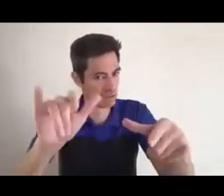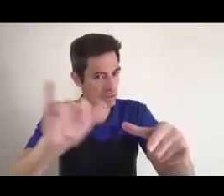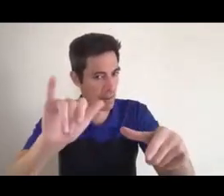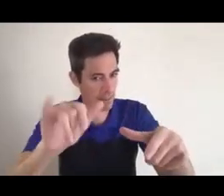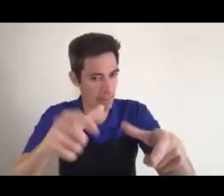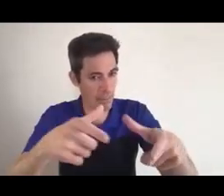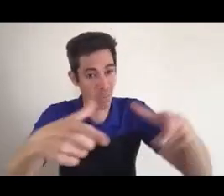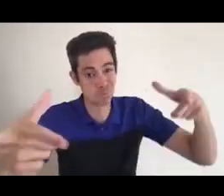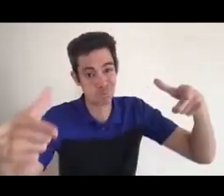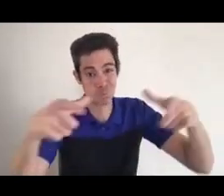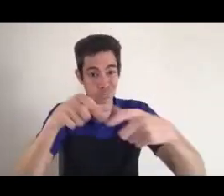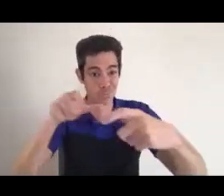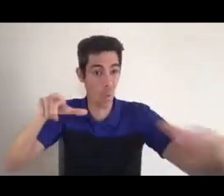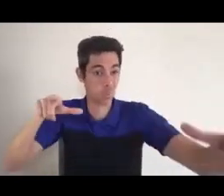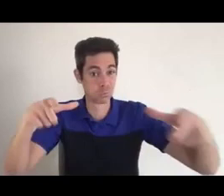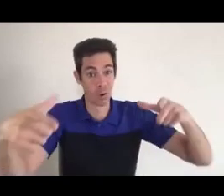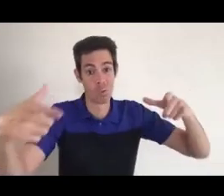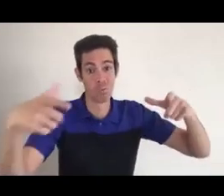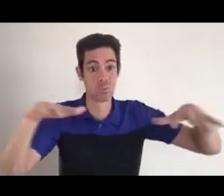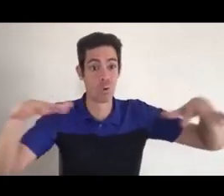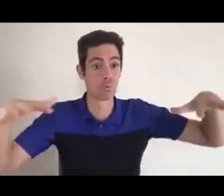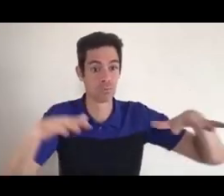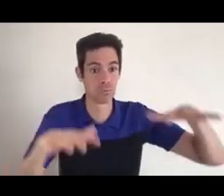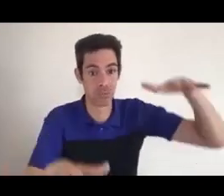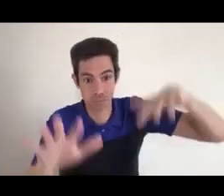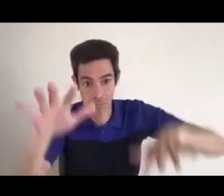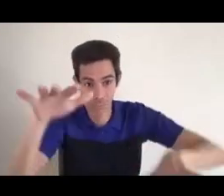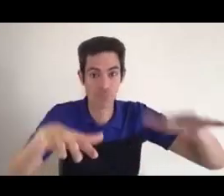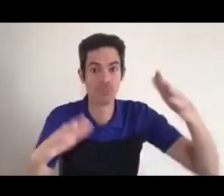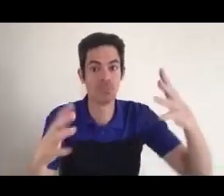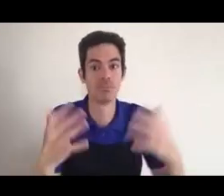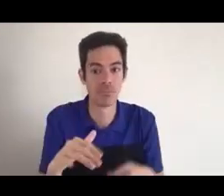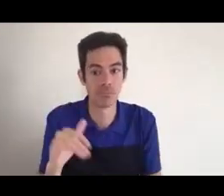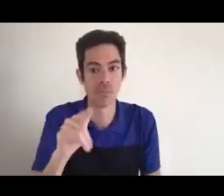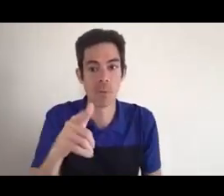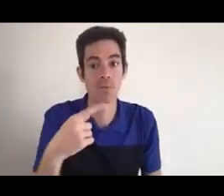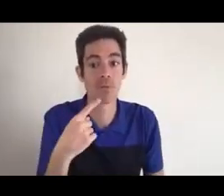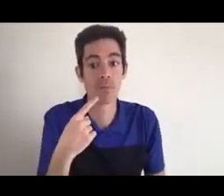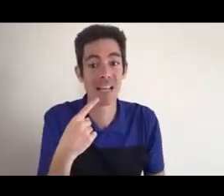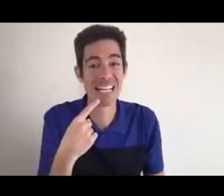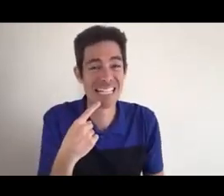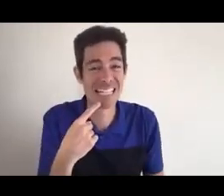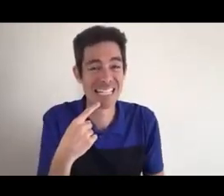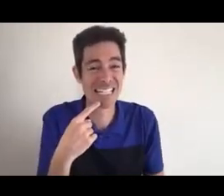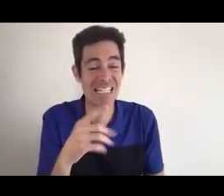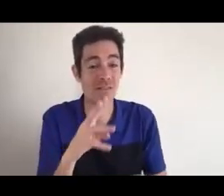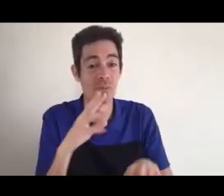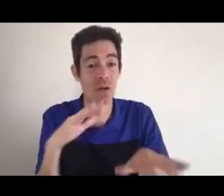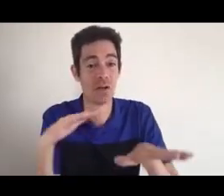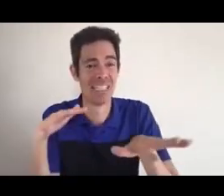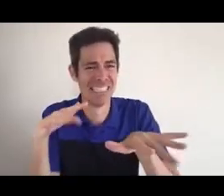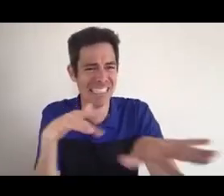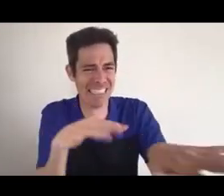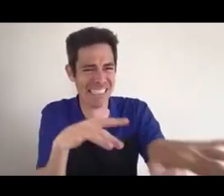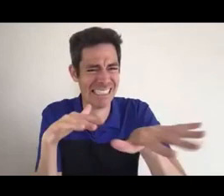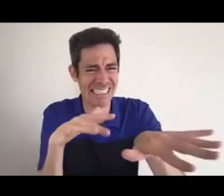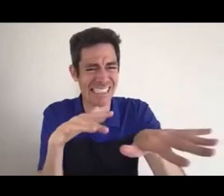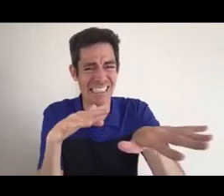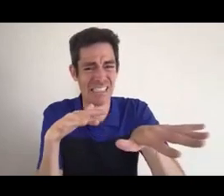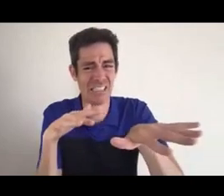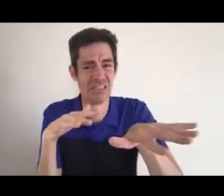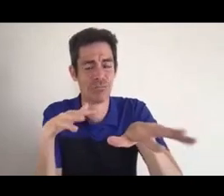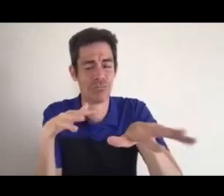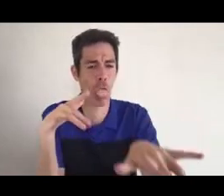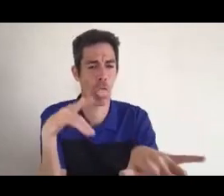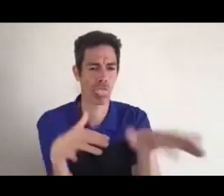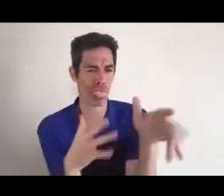show the lake size. Island, you can show the size and texture of the